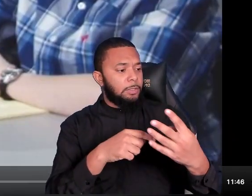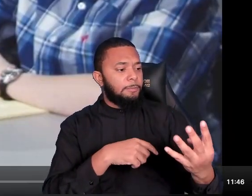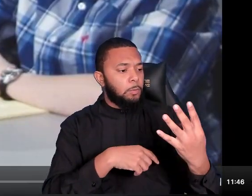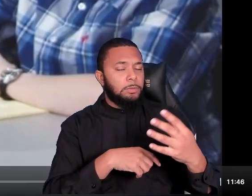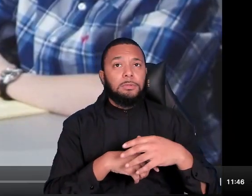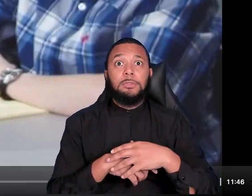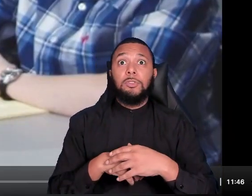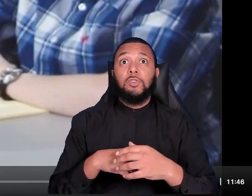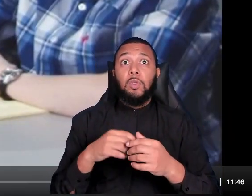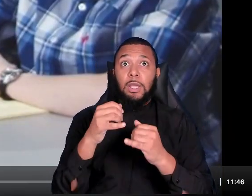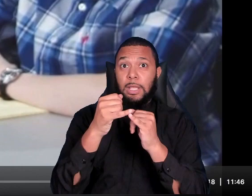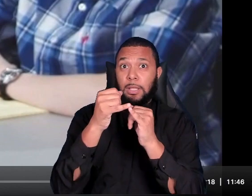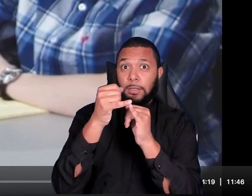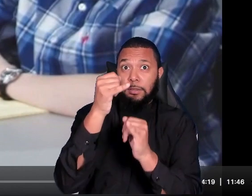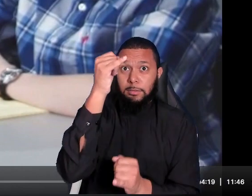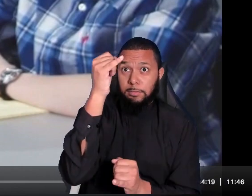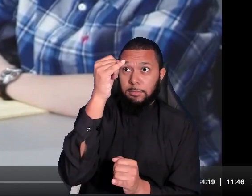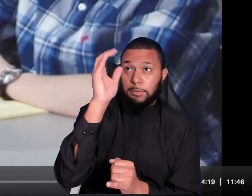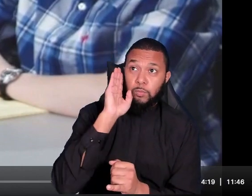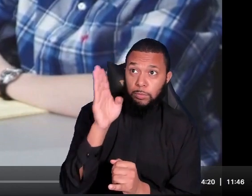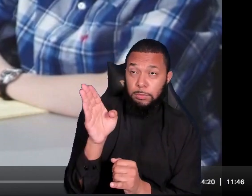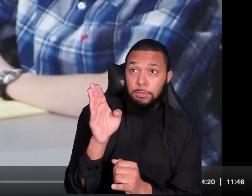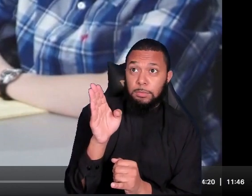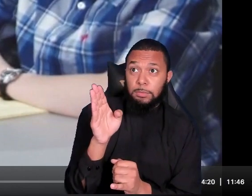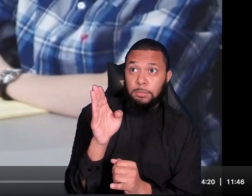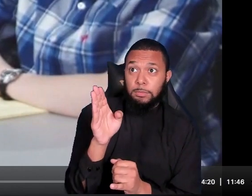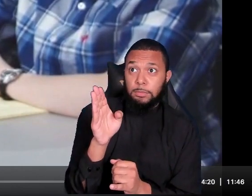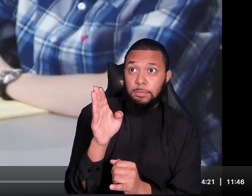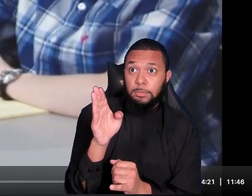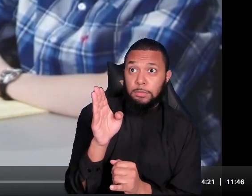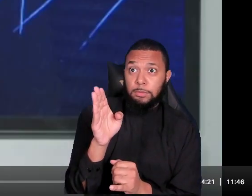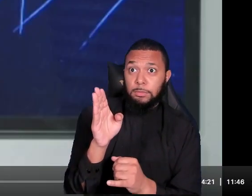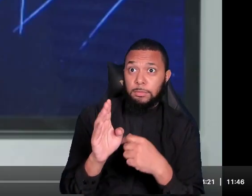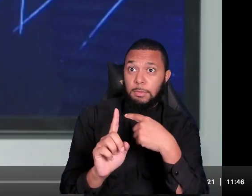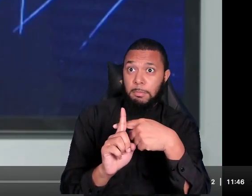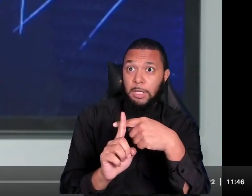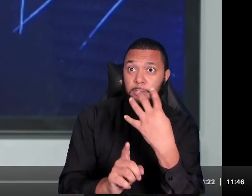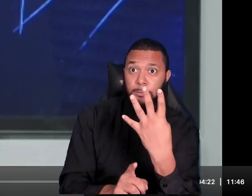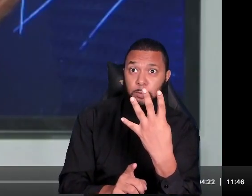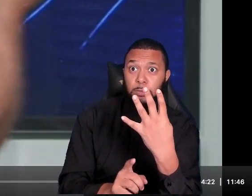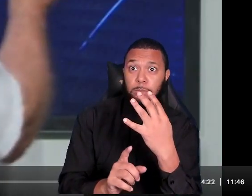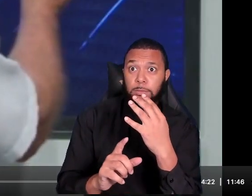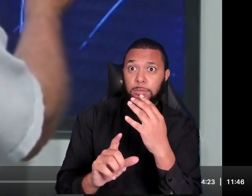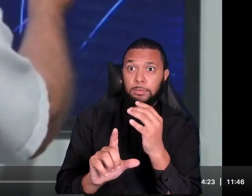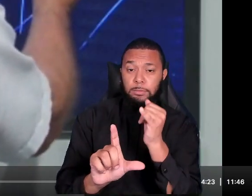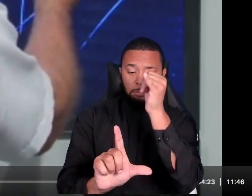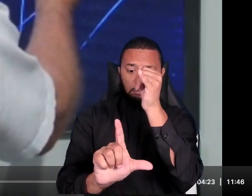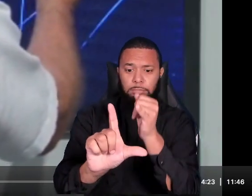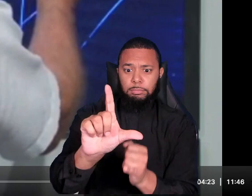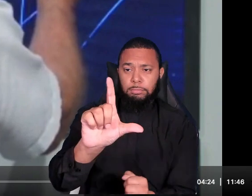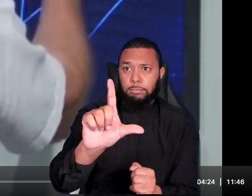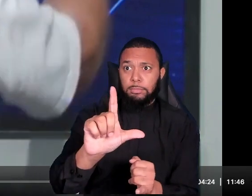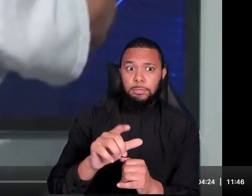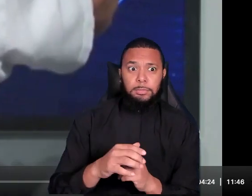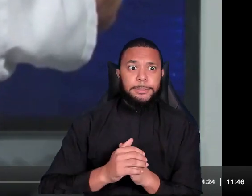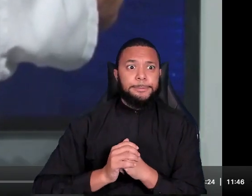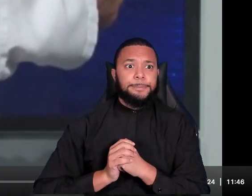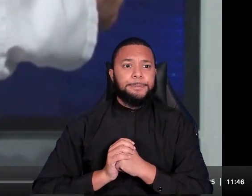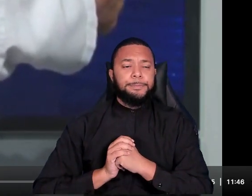vertical line at positive 4. Okay, so that would be about